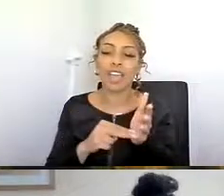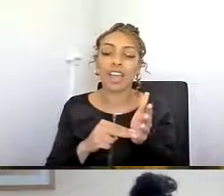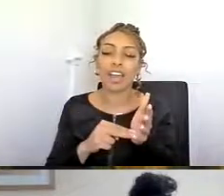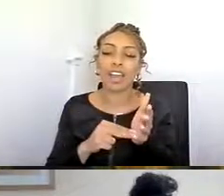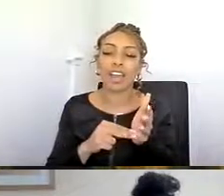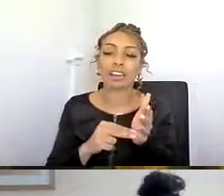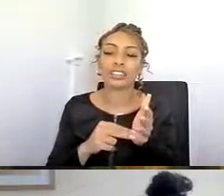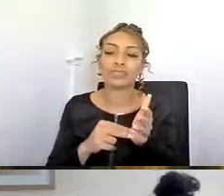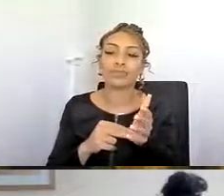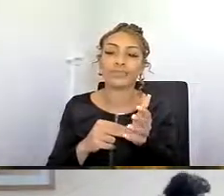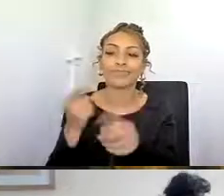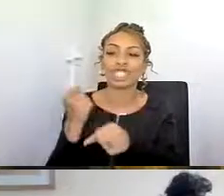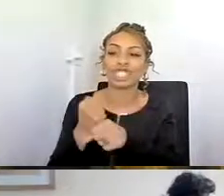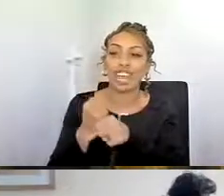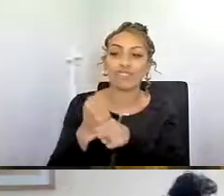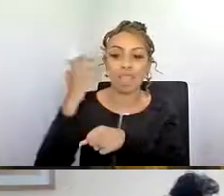hand.